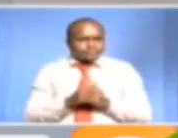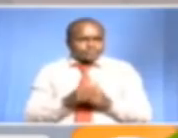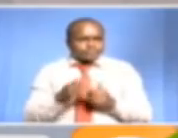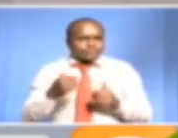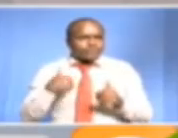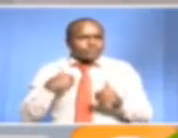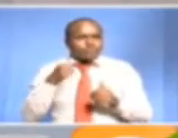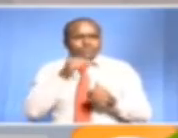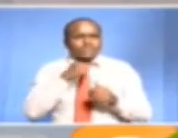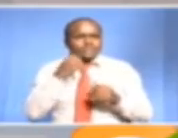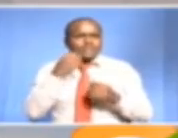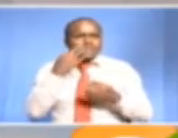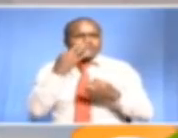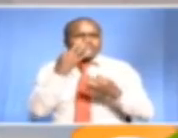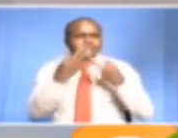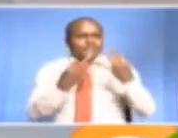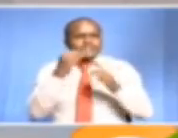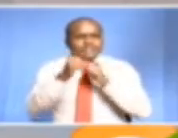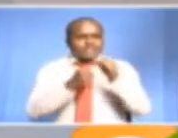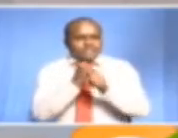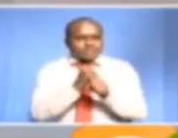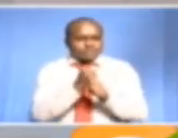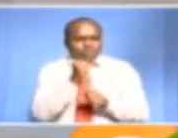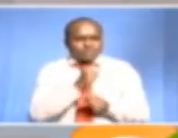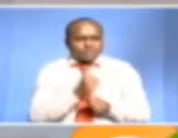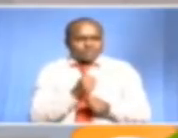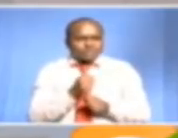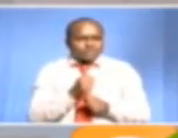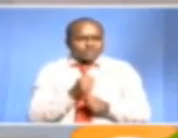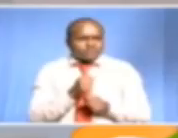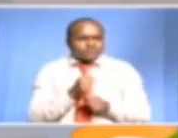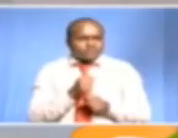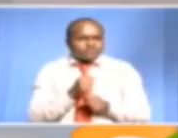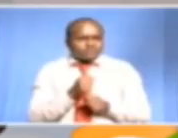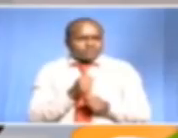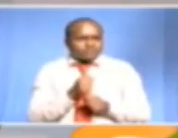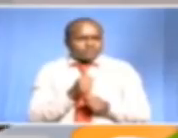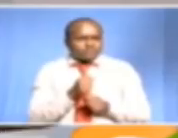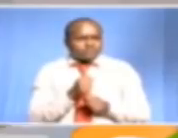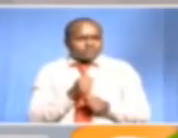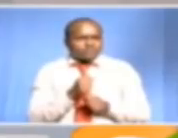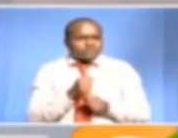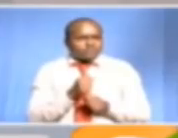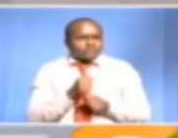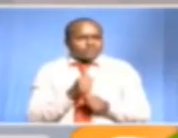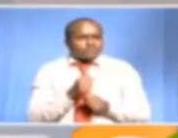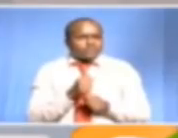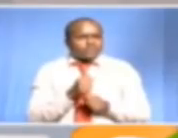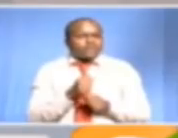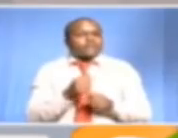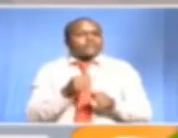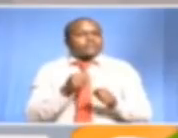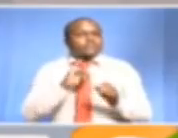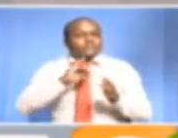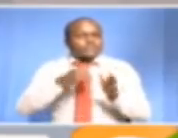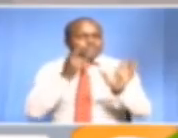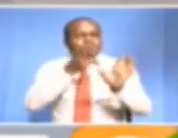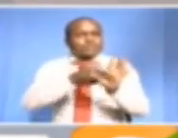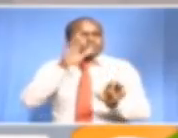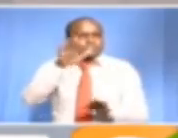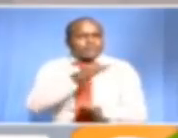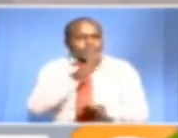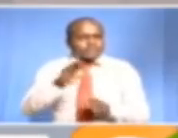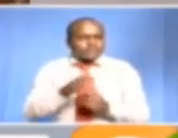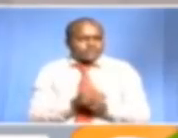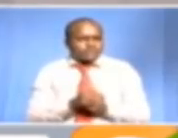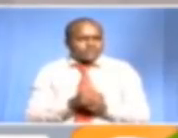33rd. Year. I was 33 years when I got an accident. In my prime. Yeah. You know, I had just gotten into parliament, you know, this young